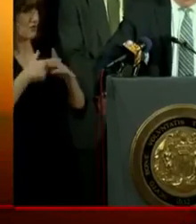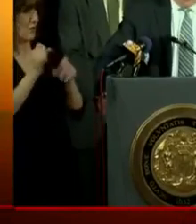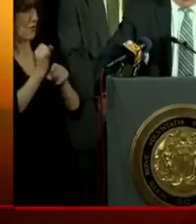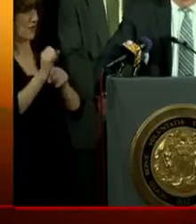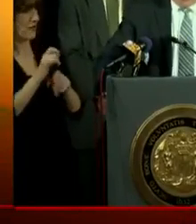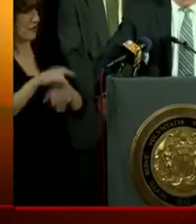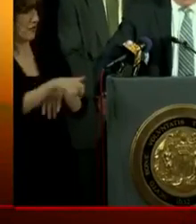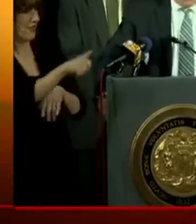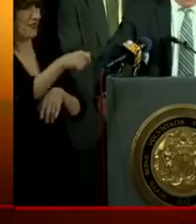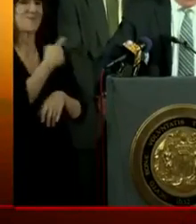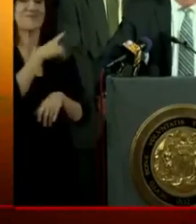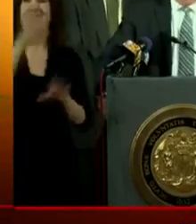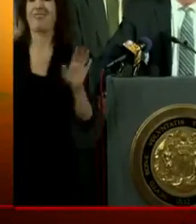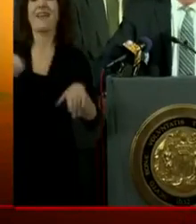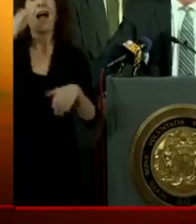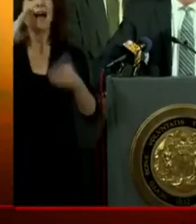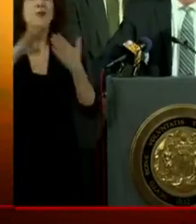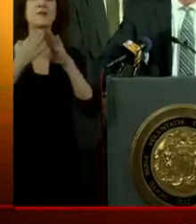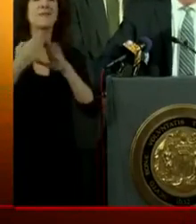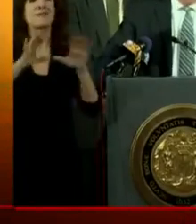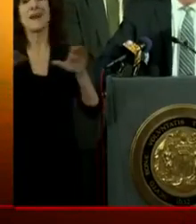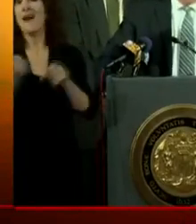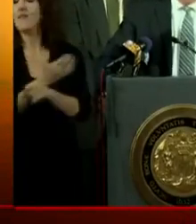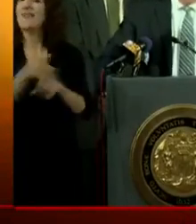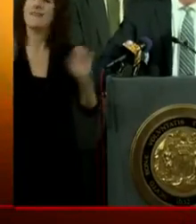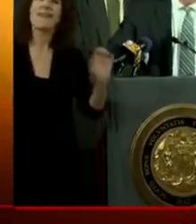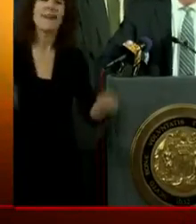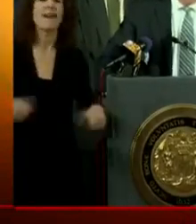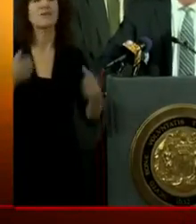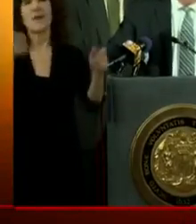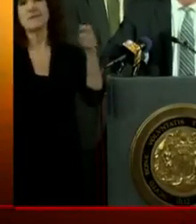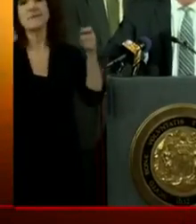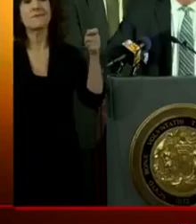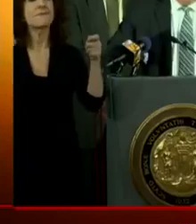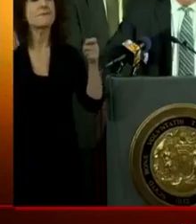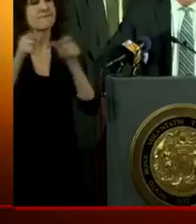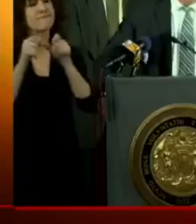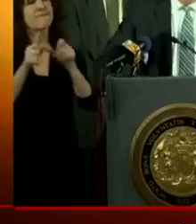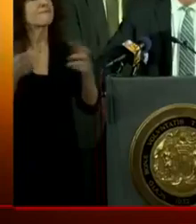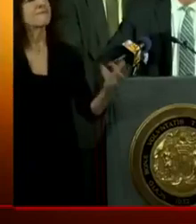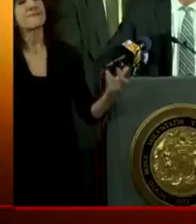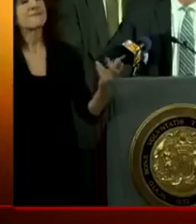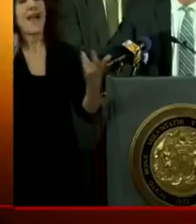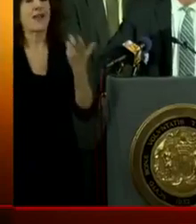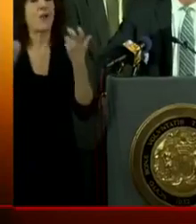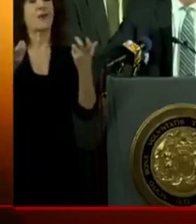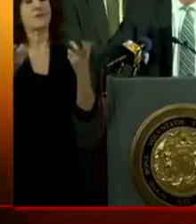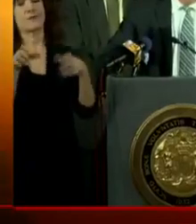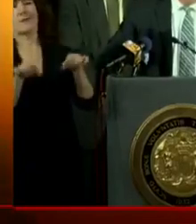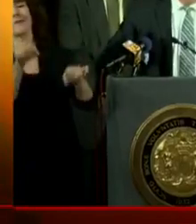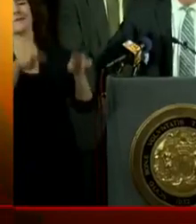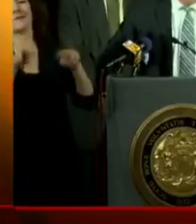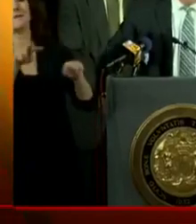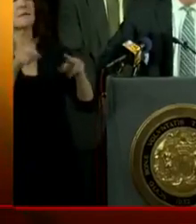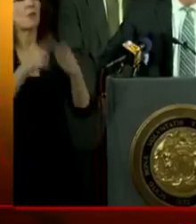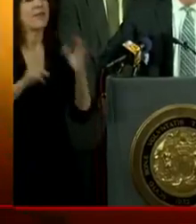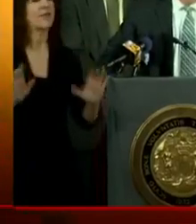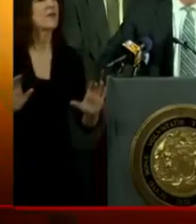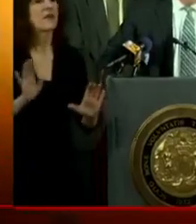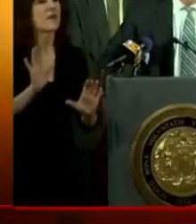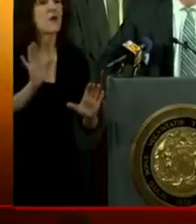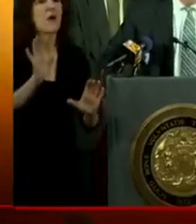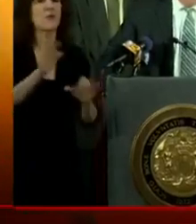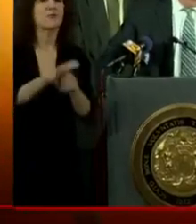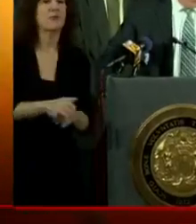Look, I don't want to. I know that the city has done everything in their power to get this under control. I don't want to question what they've been doing. They're all